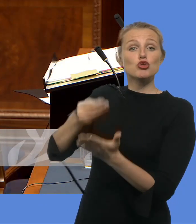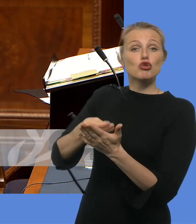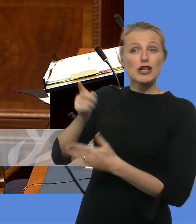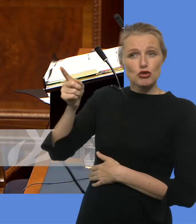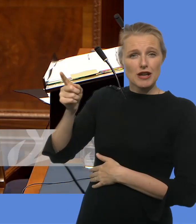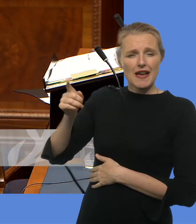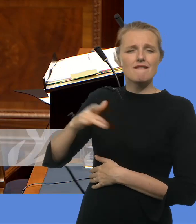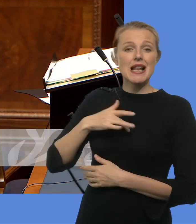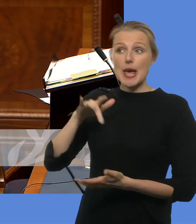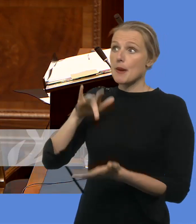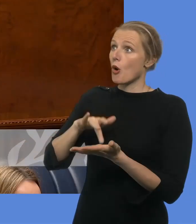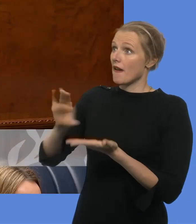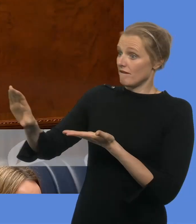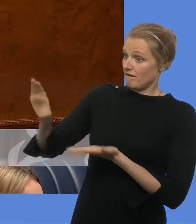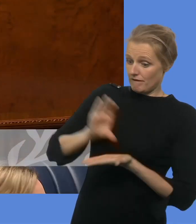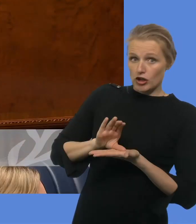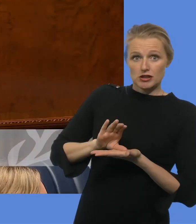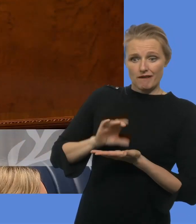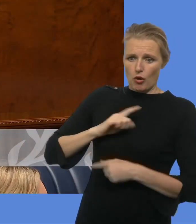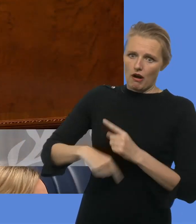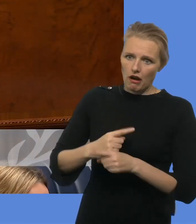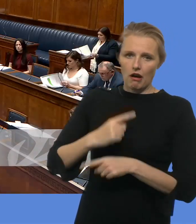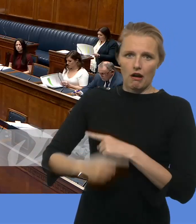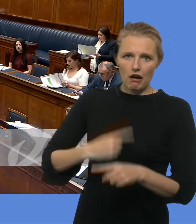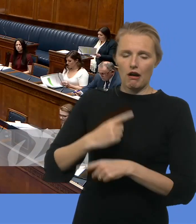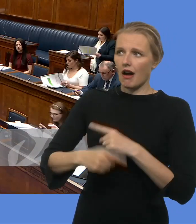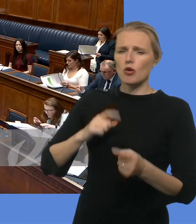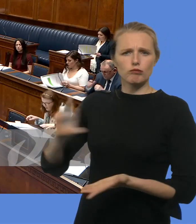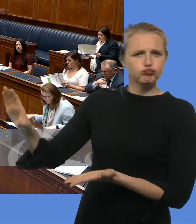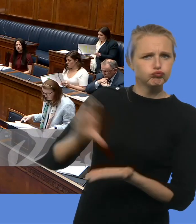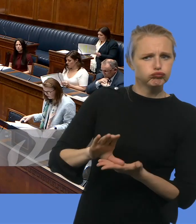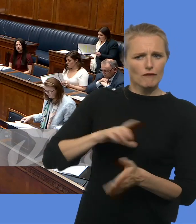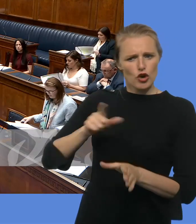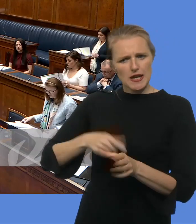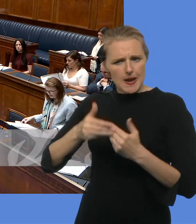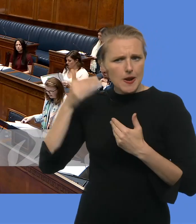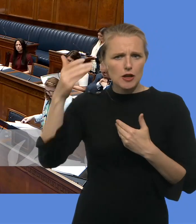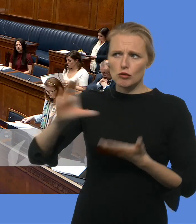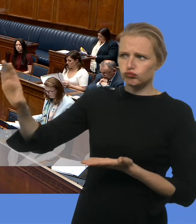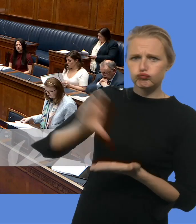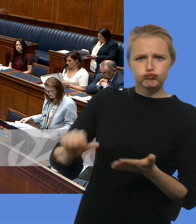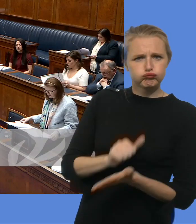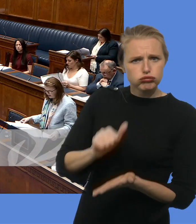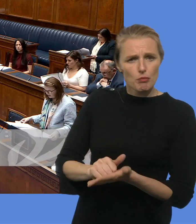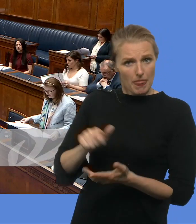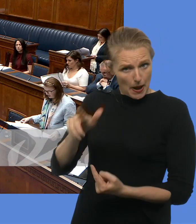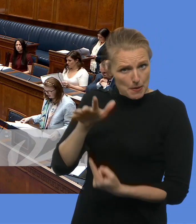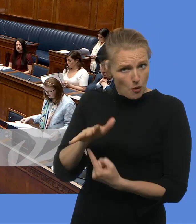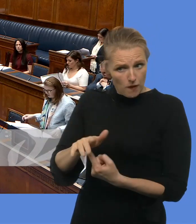budgeting is an important tool in stabilising industrial relations? Minister. So I will be raising